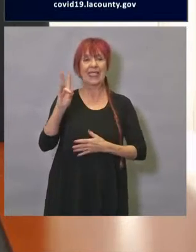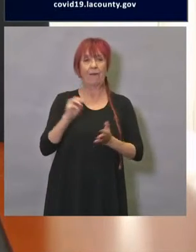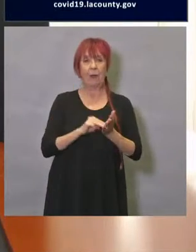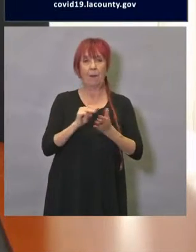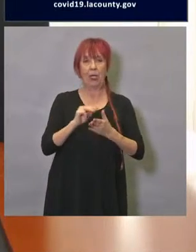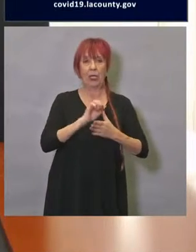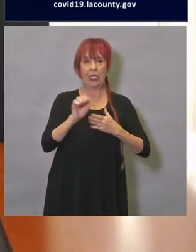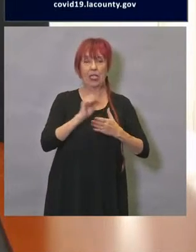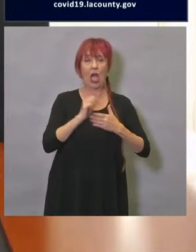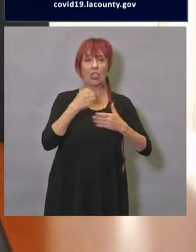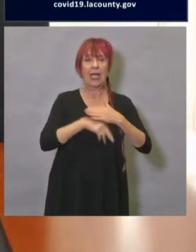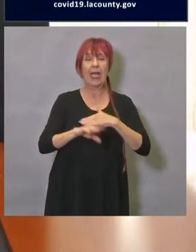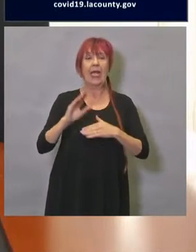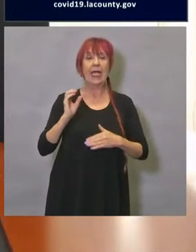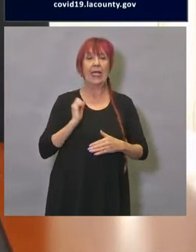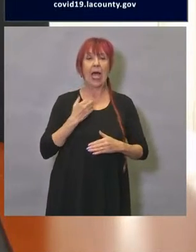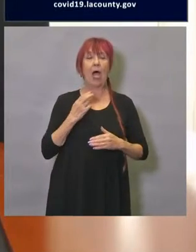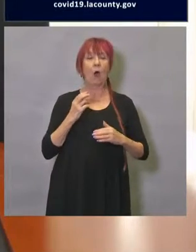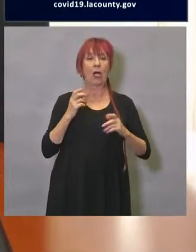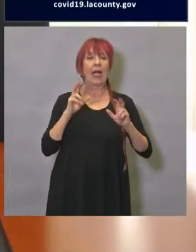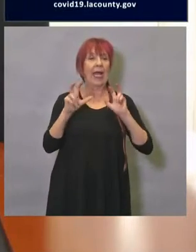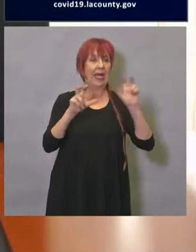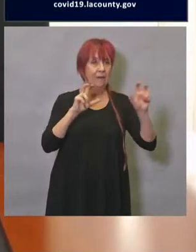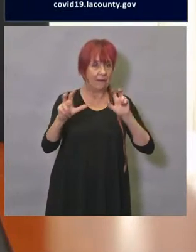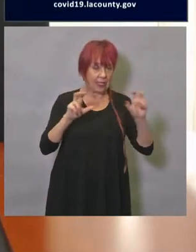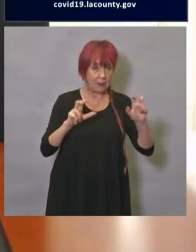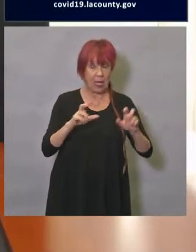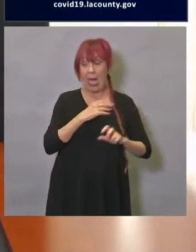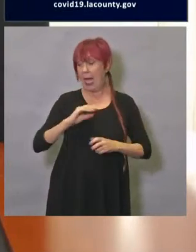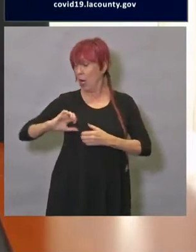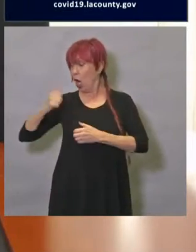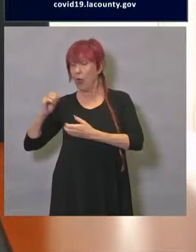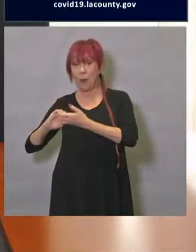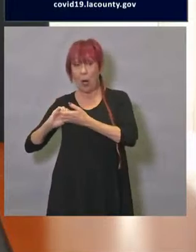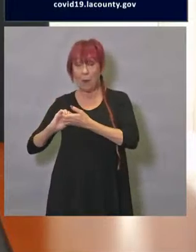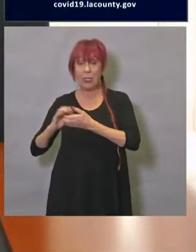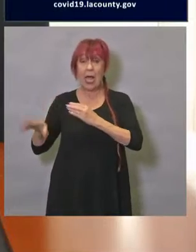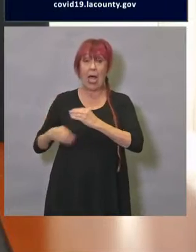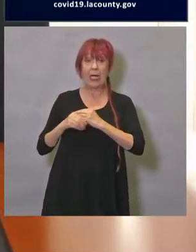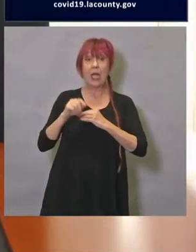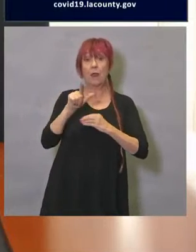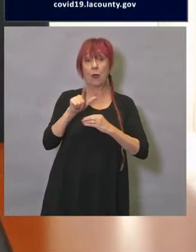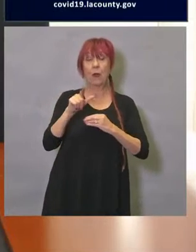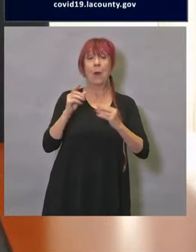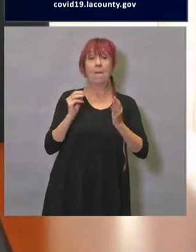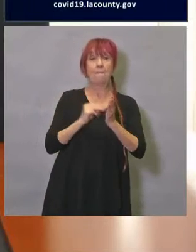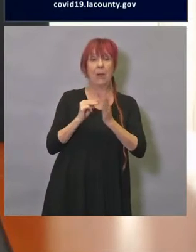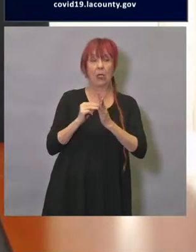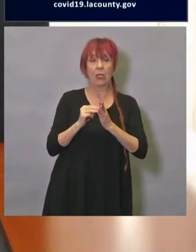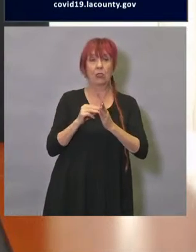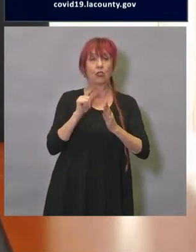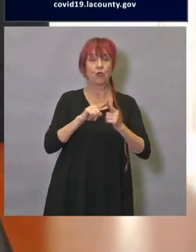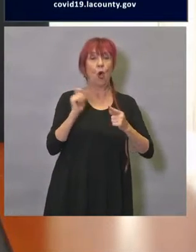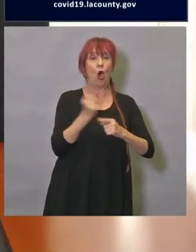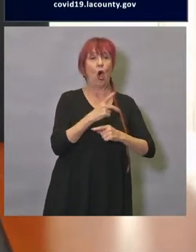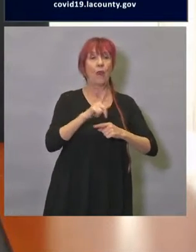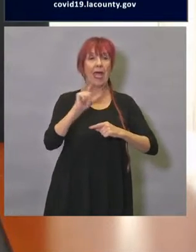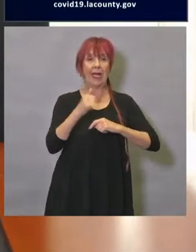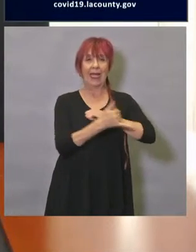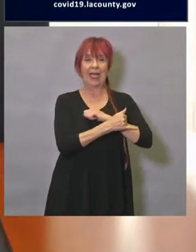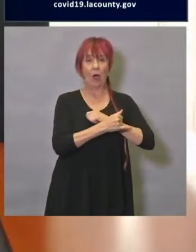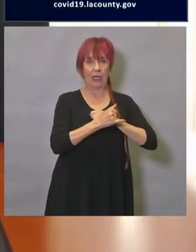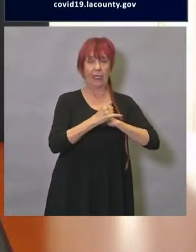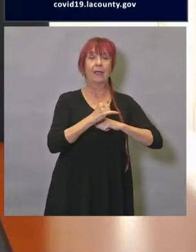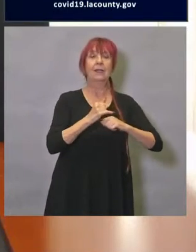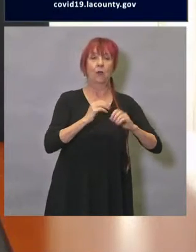our philanthropic partners committed another $1 million to 29 Los Angeles County community-based organizations